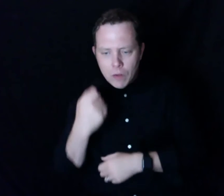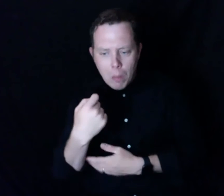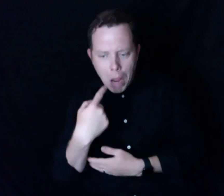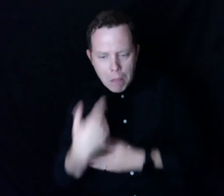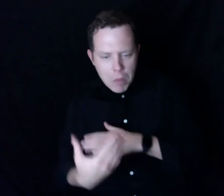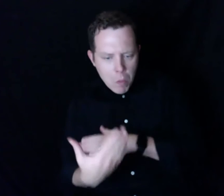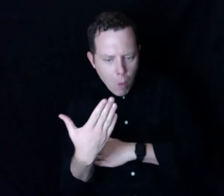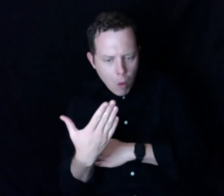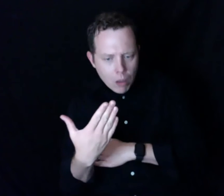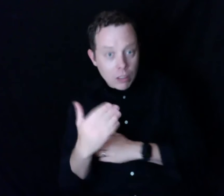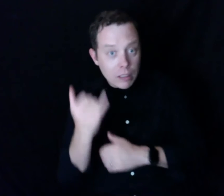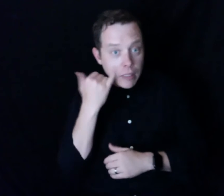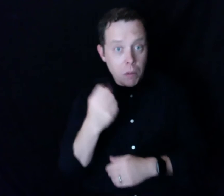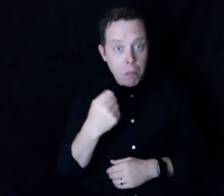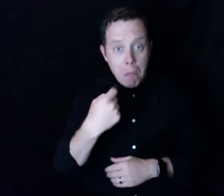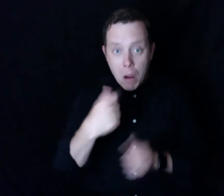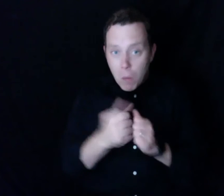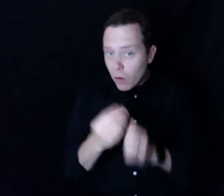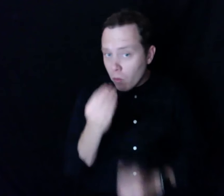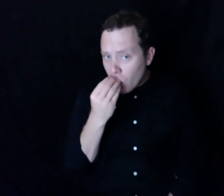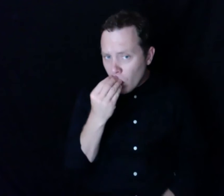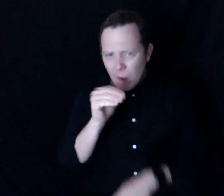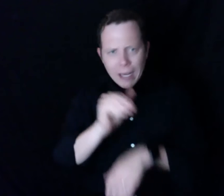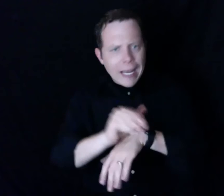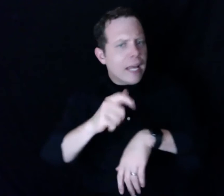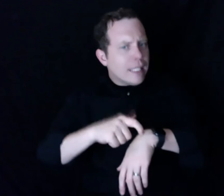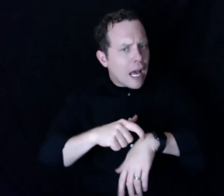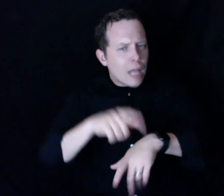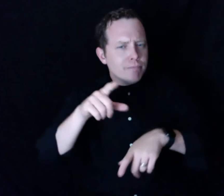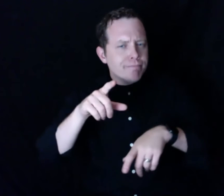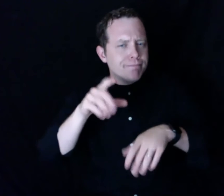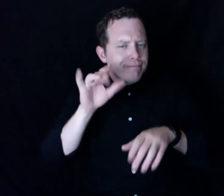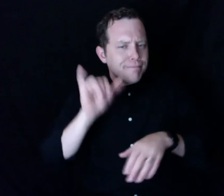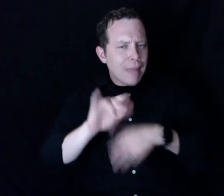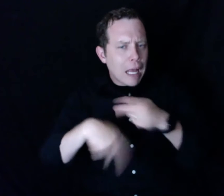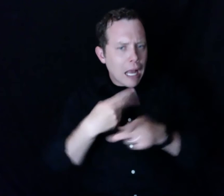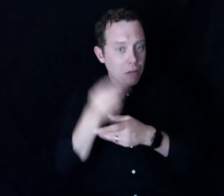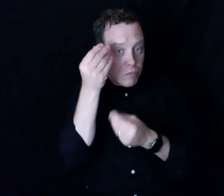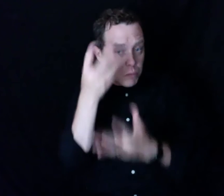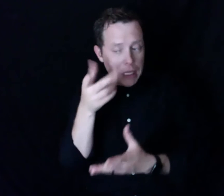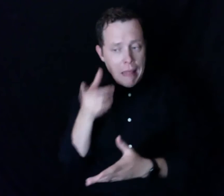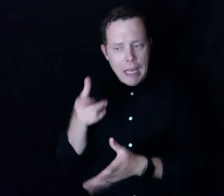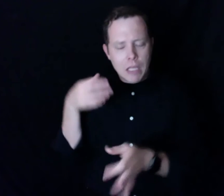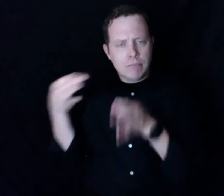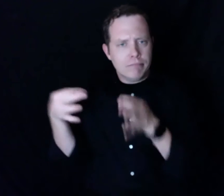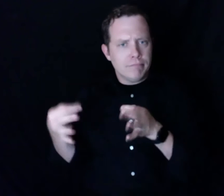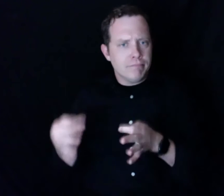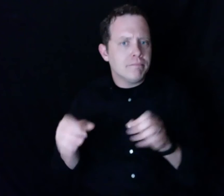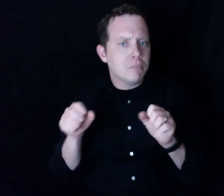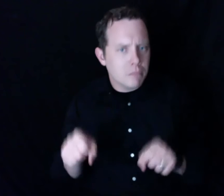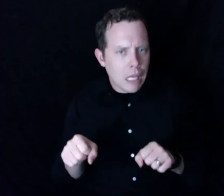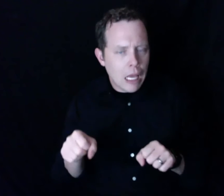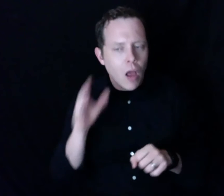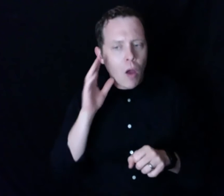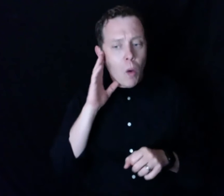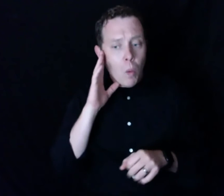it at night? Things like that. They can sort of walk you right through that. They can tell you if you have side effects, what